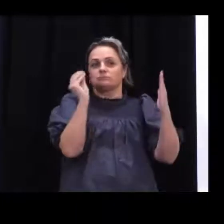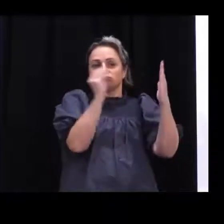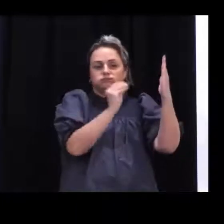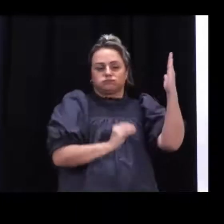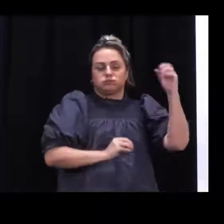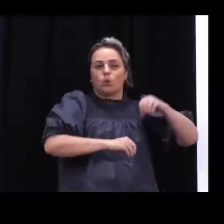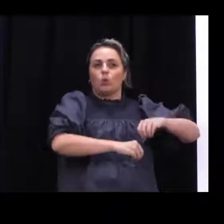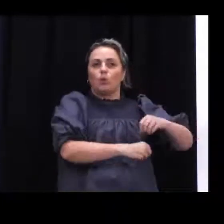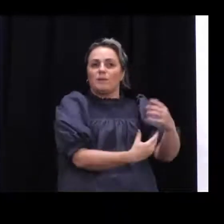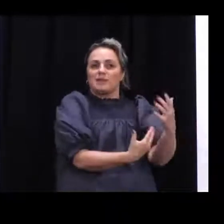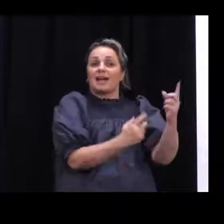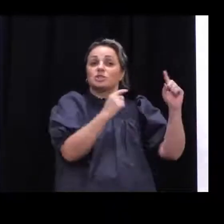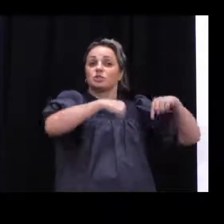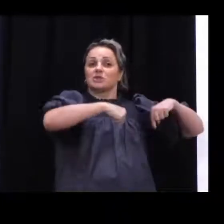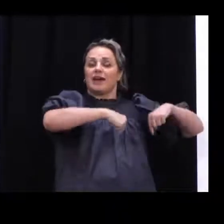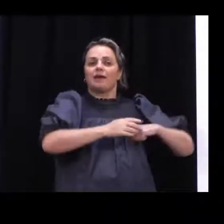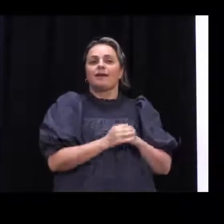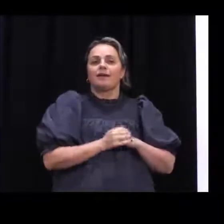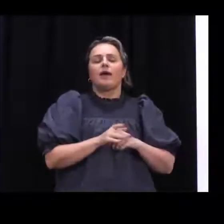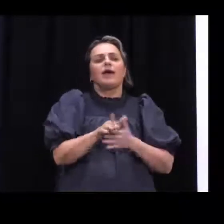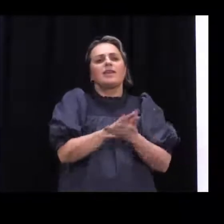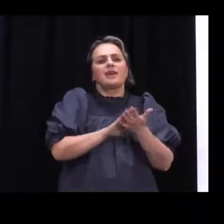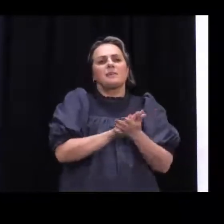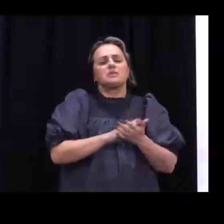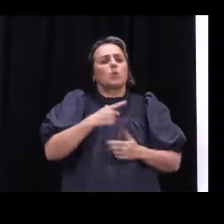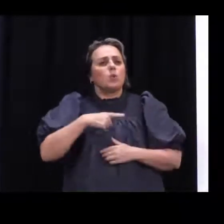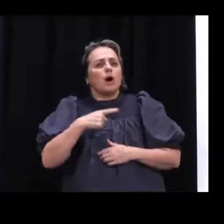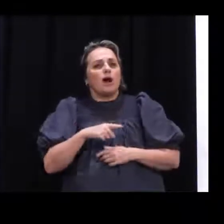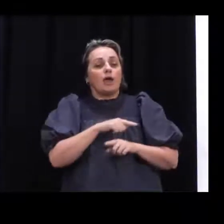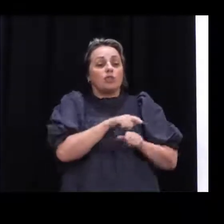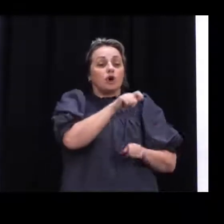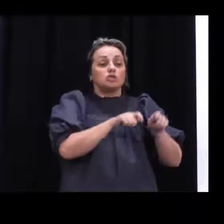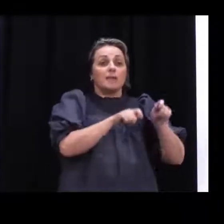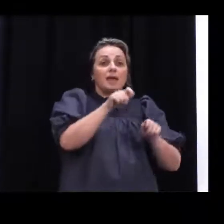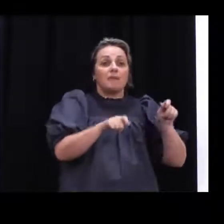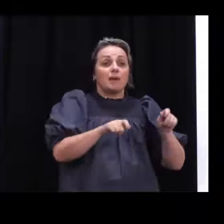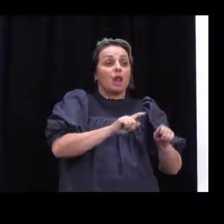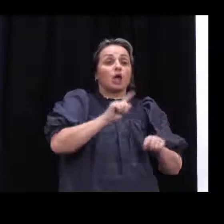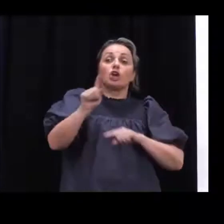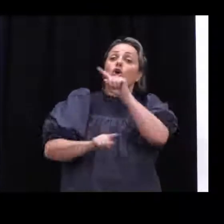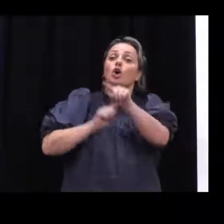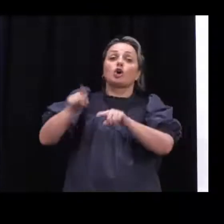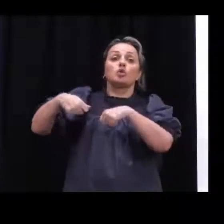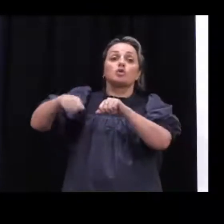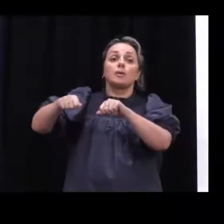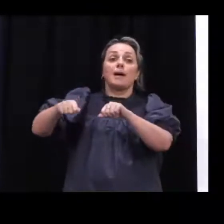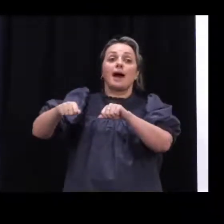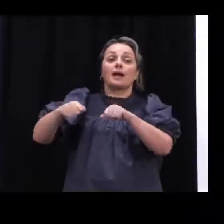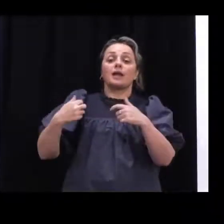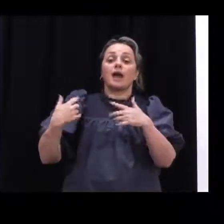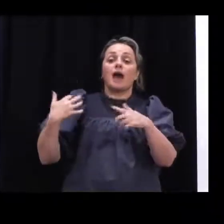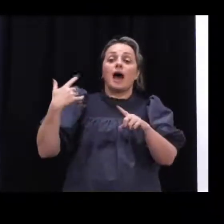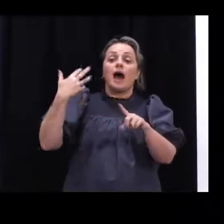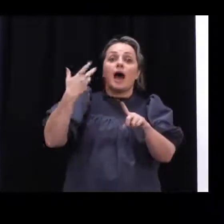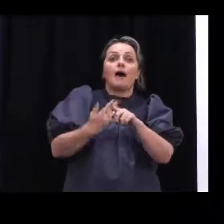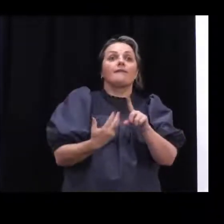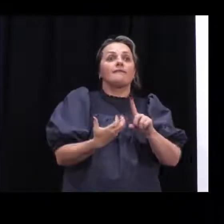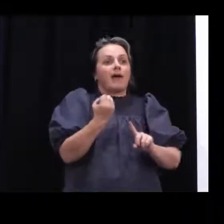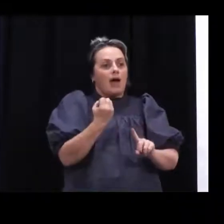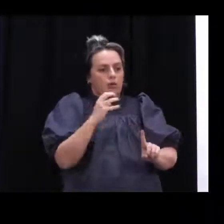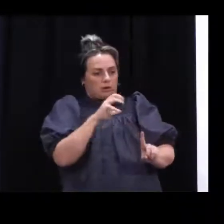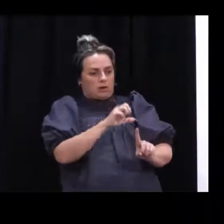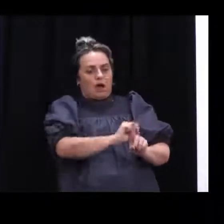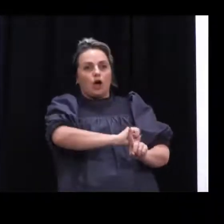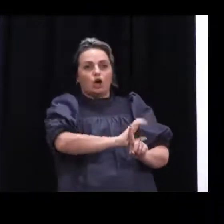website today. These are places that were visited by people who subsequently were identified as a case. A risk assessment has been